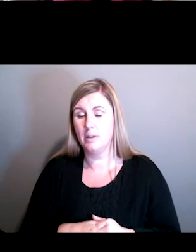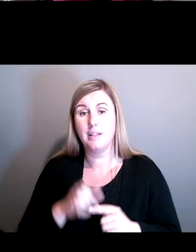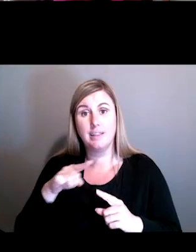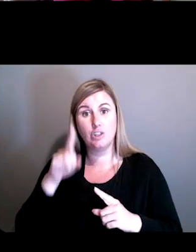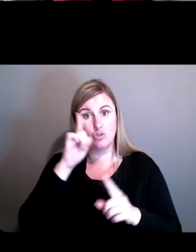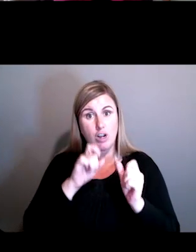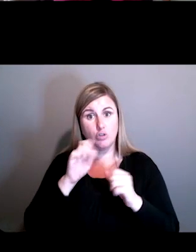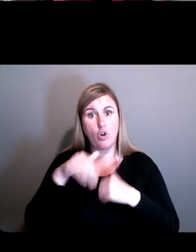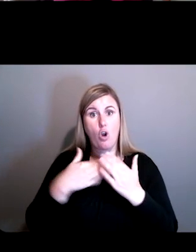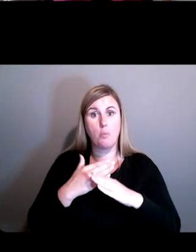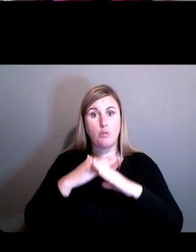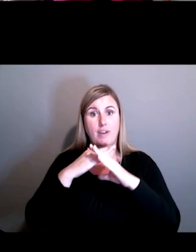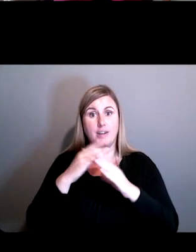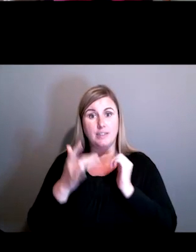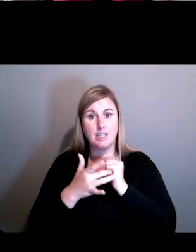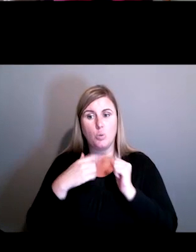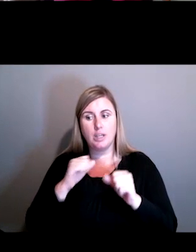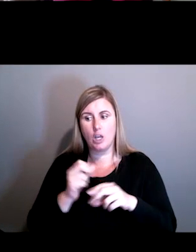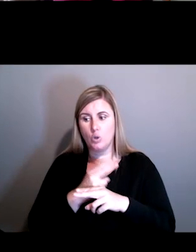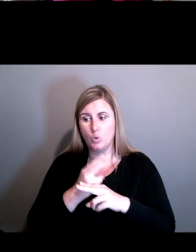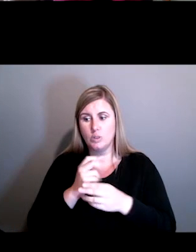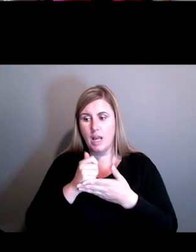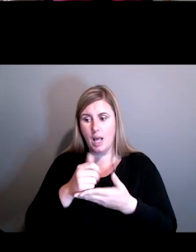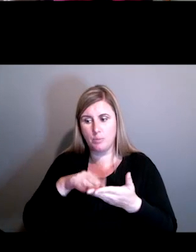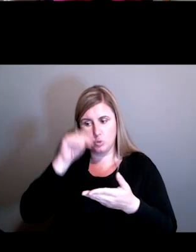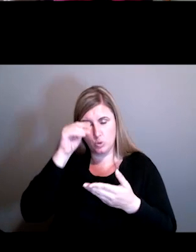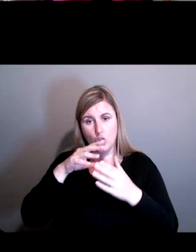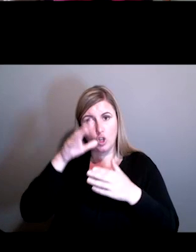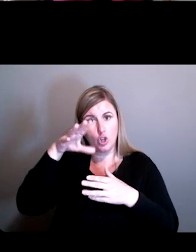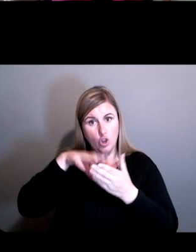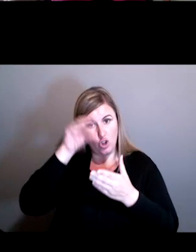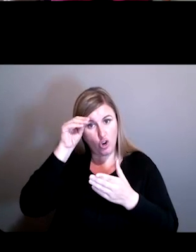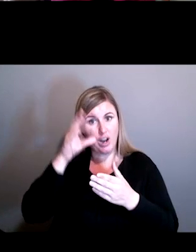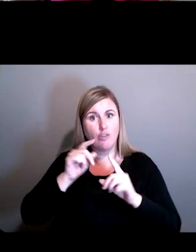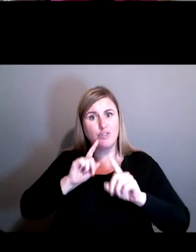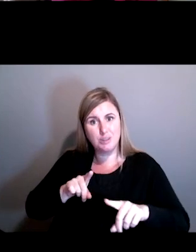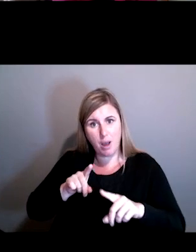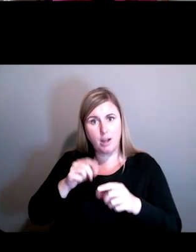preventative techniques that we can utilize to help students learn and respond in an appropriate manner.